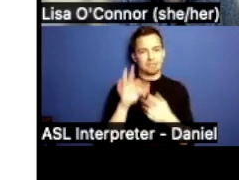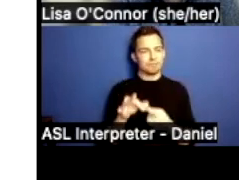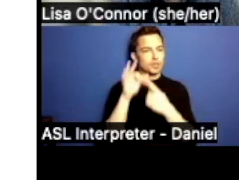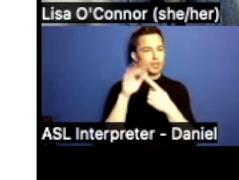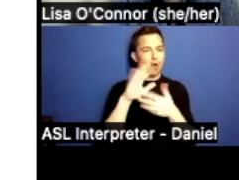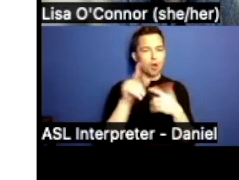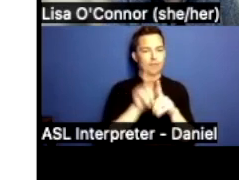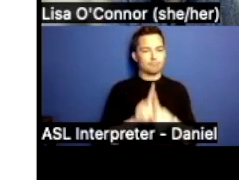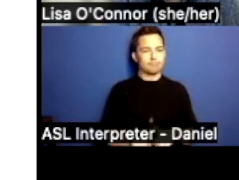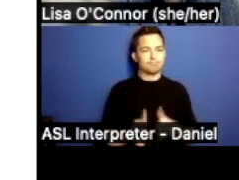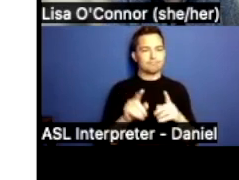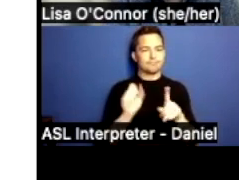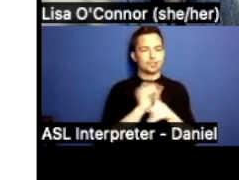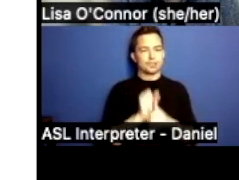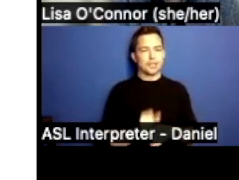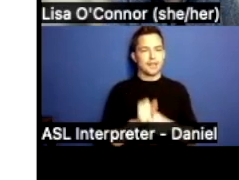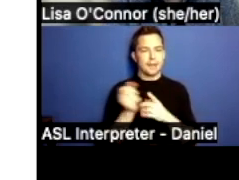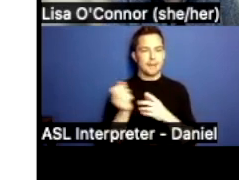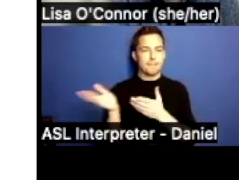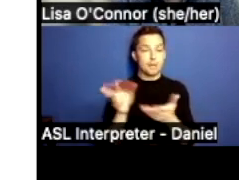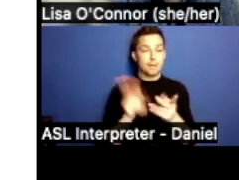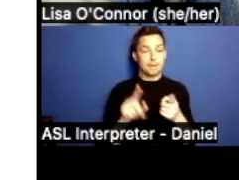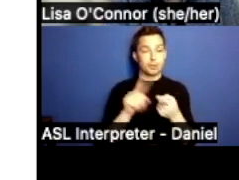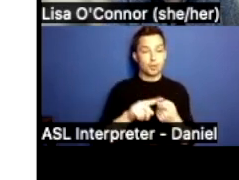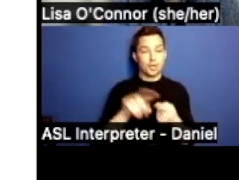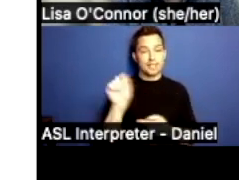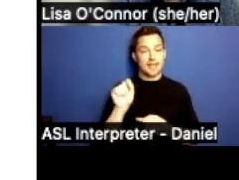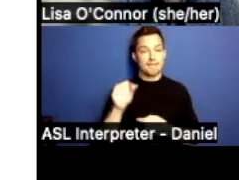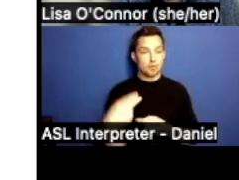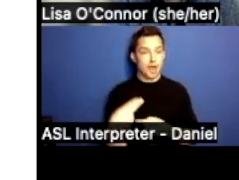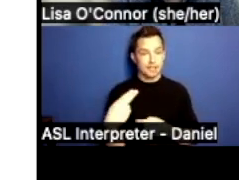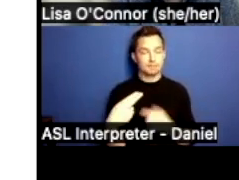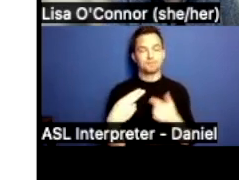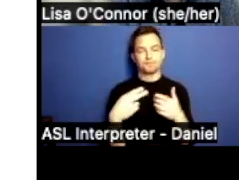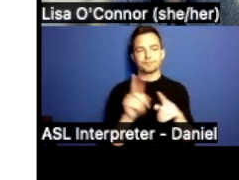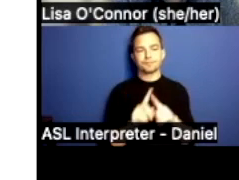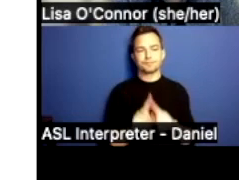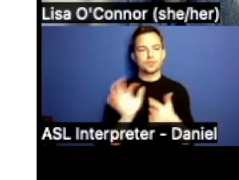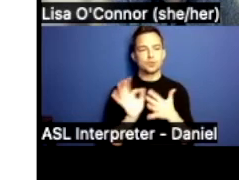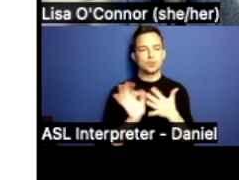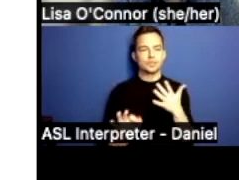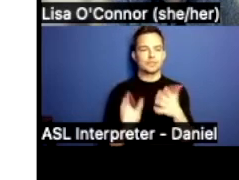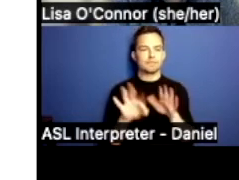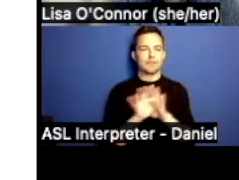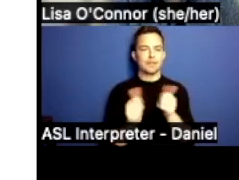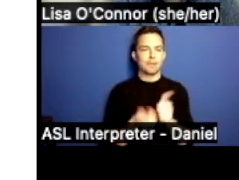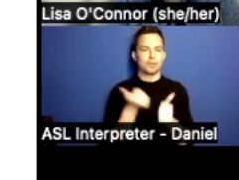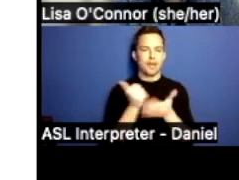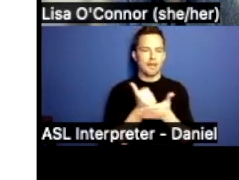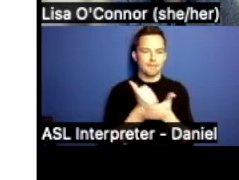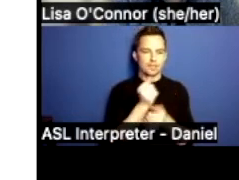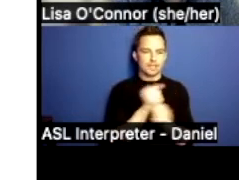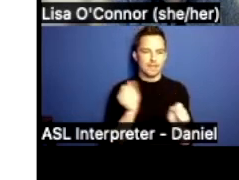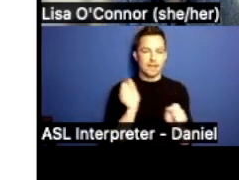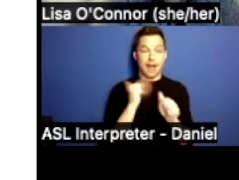that bring people to Safe Horizon and how unique their choices are to what they think is going to be most helpful to keep them safe. And so our approach has